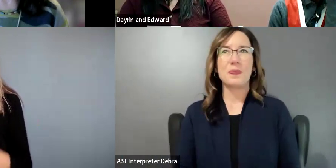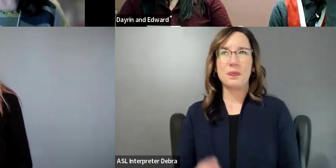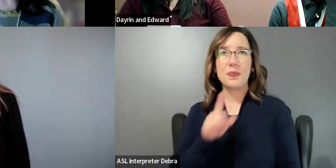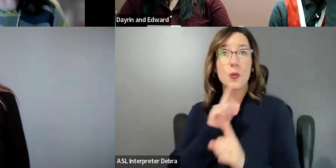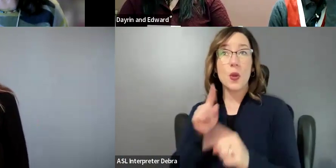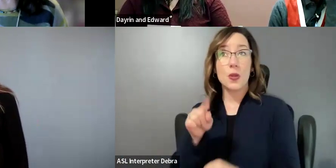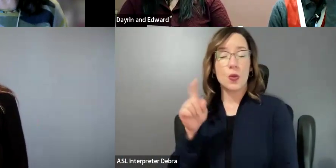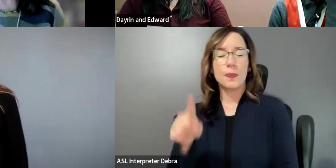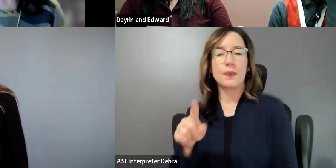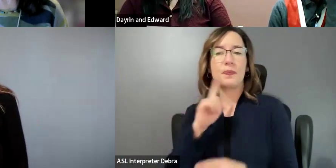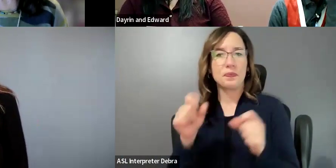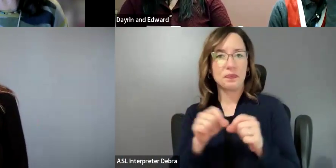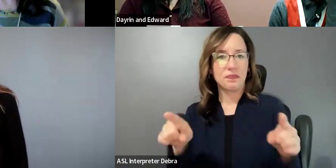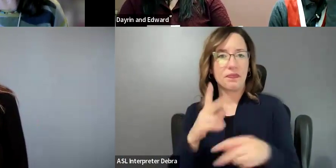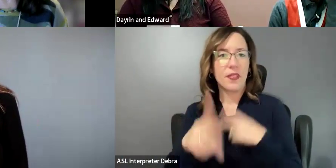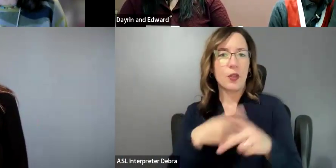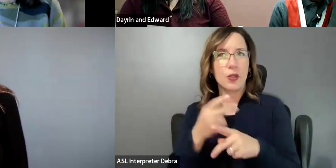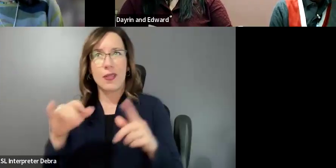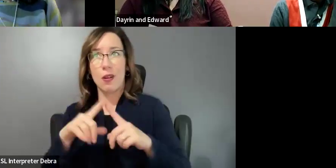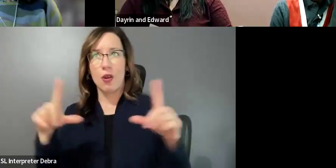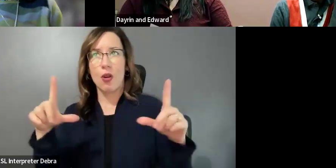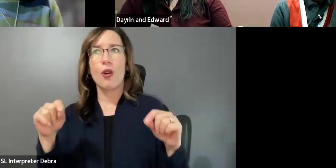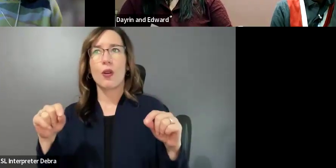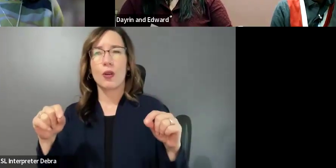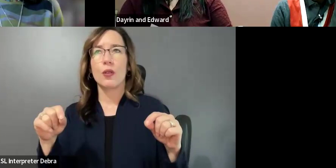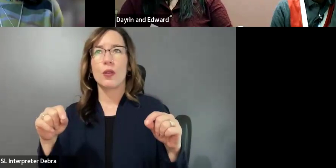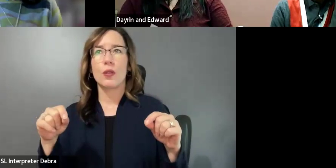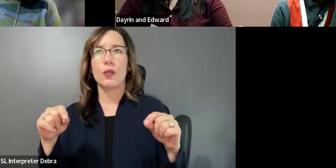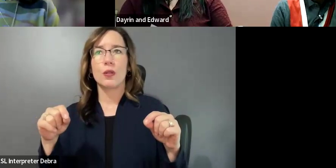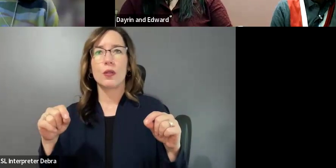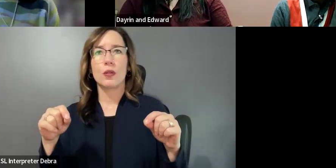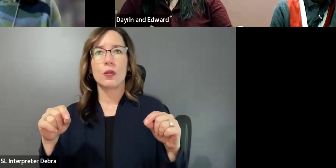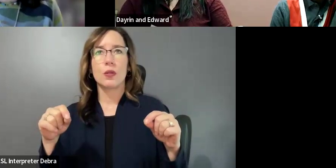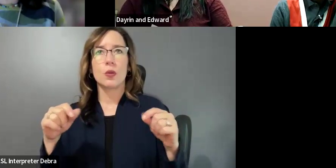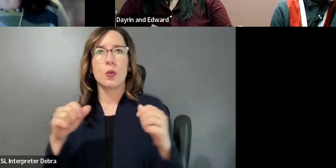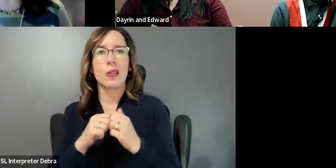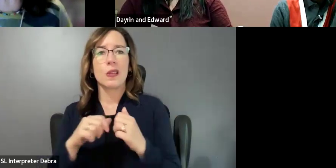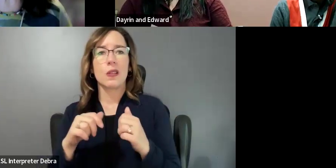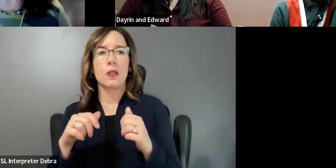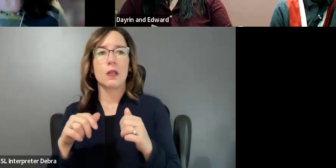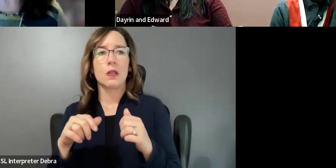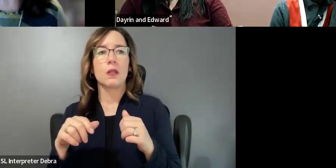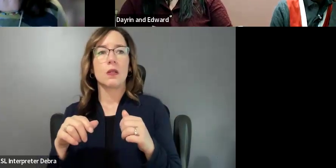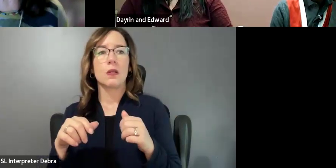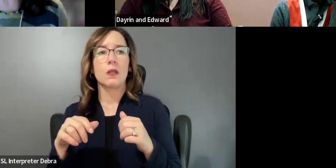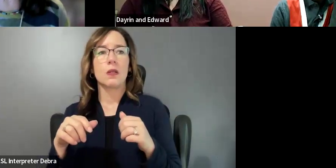going to send out a version of that card with the tape link and those kinds